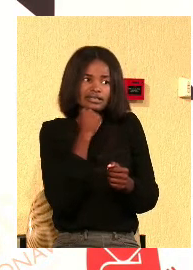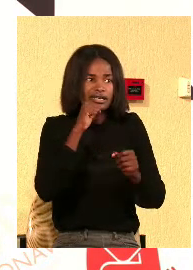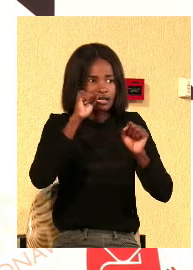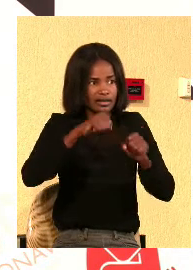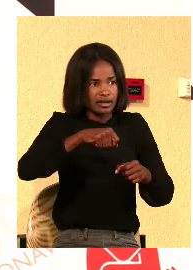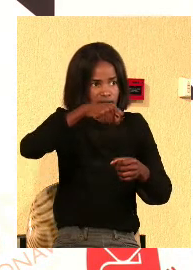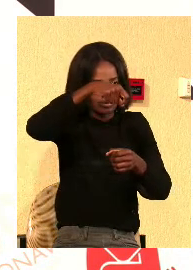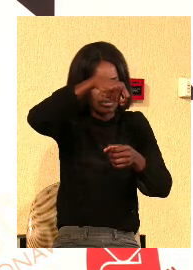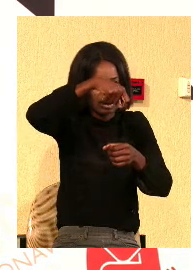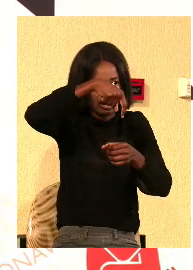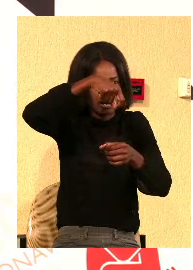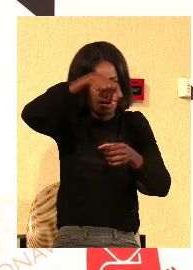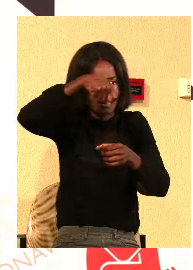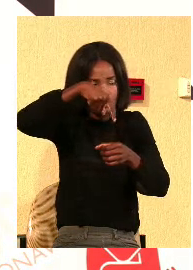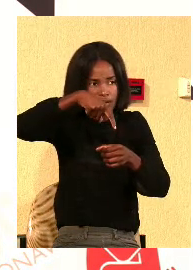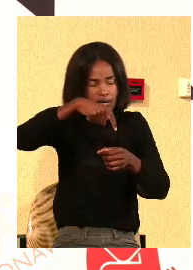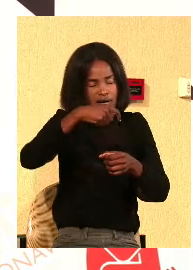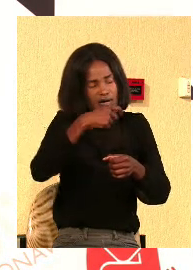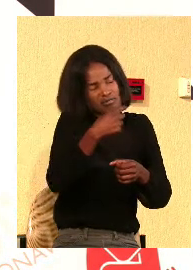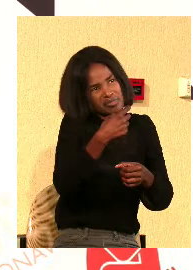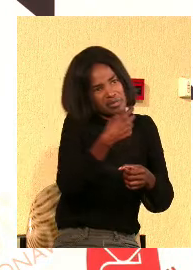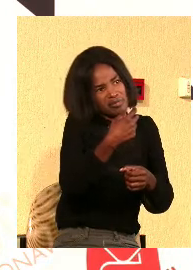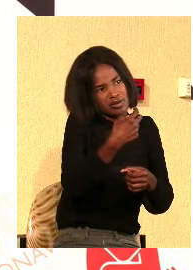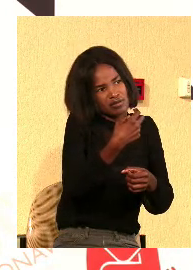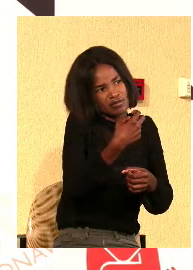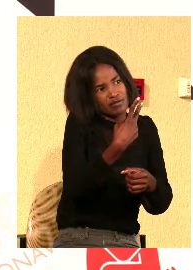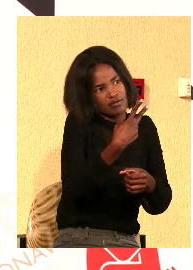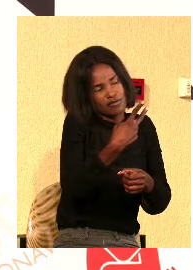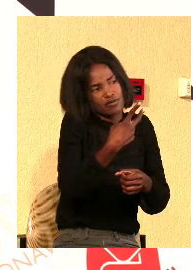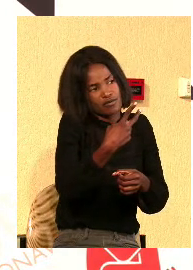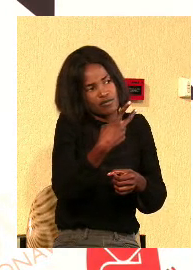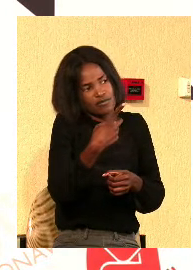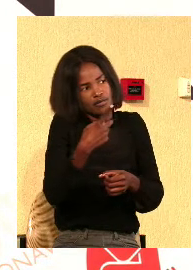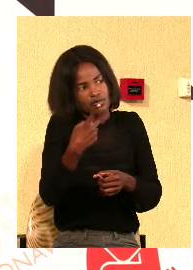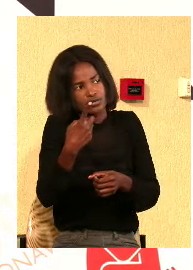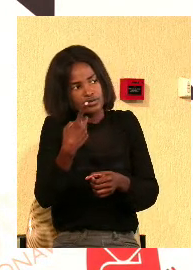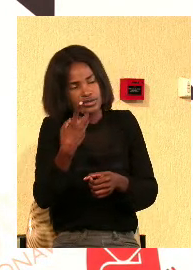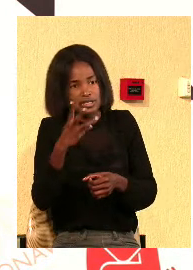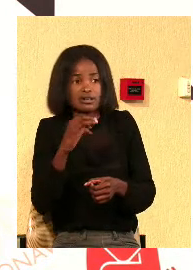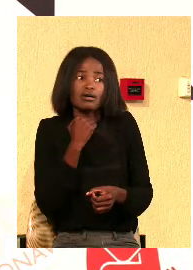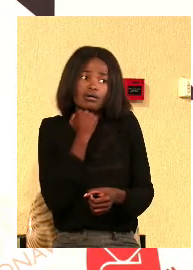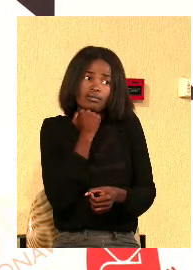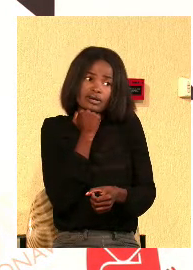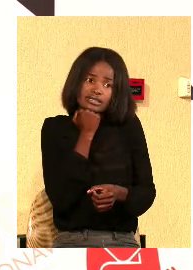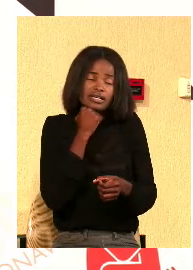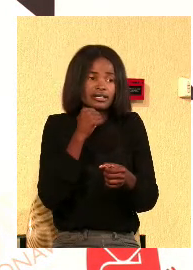of testing 1 run, 4, 2, or 16. So in terms of equipment, they are